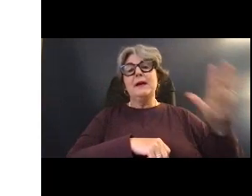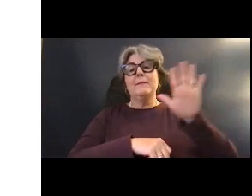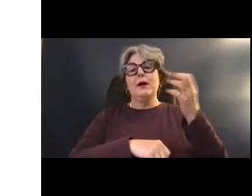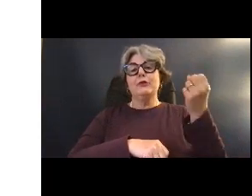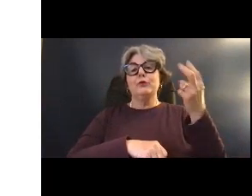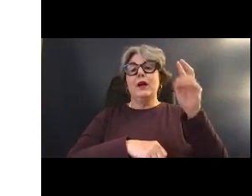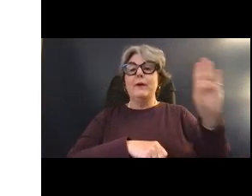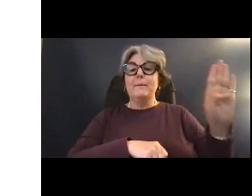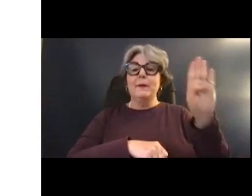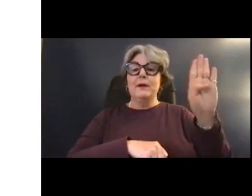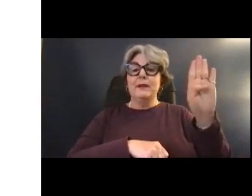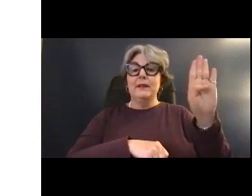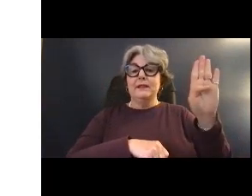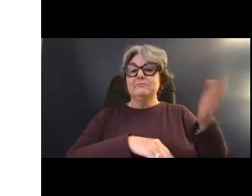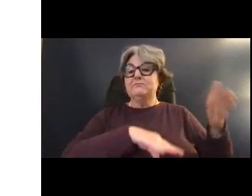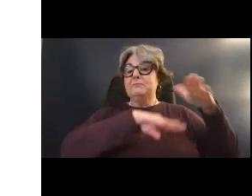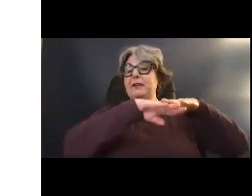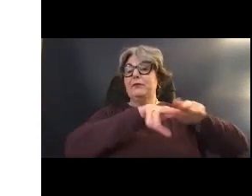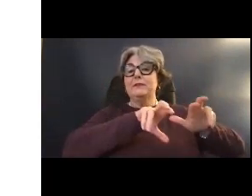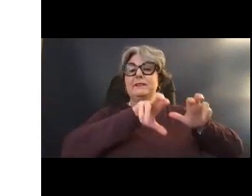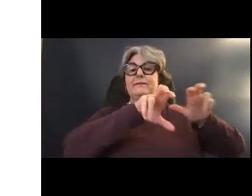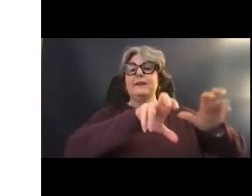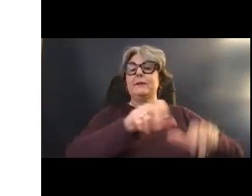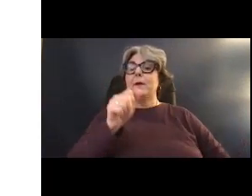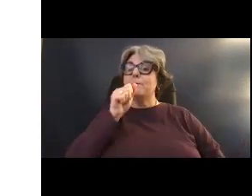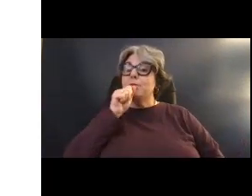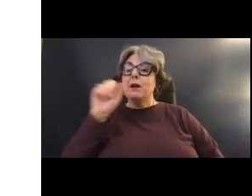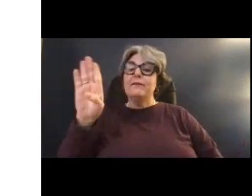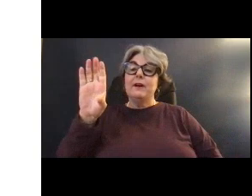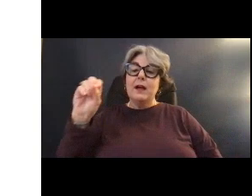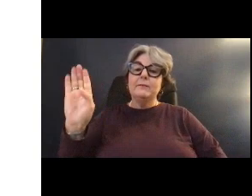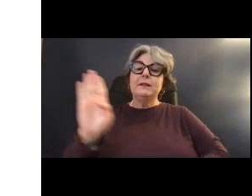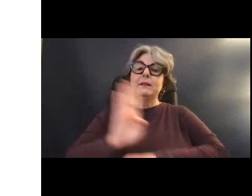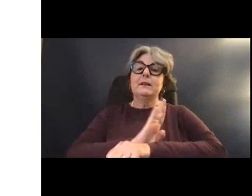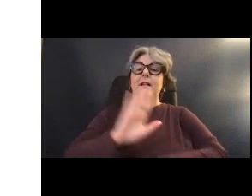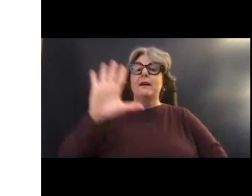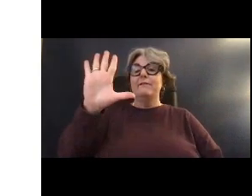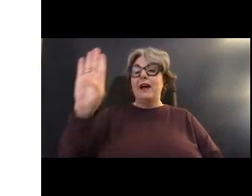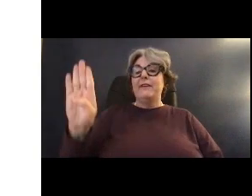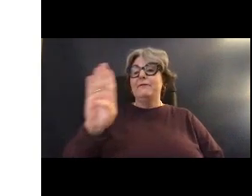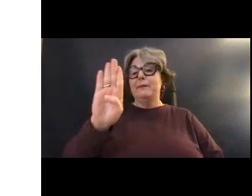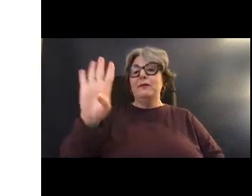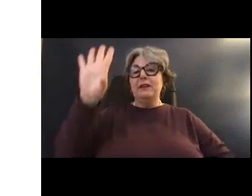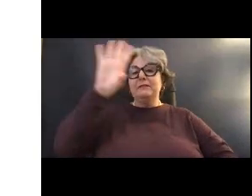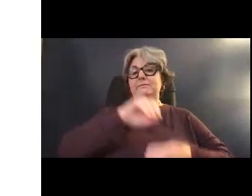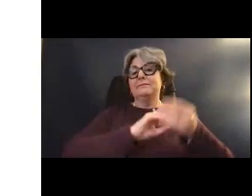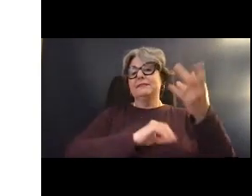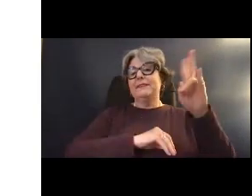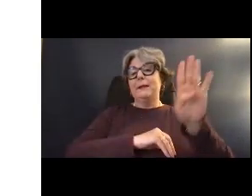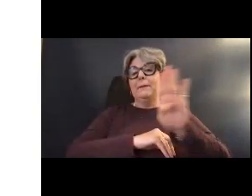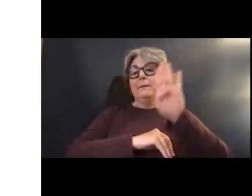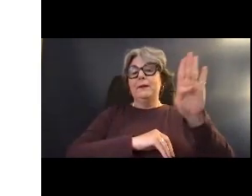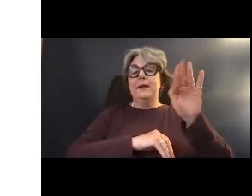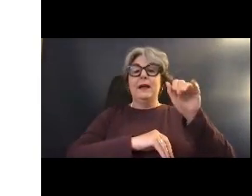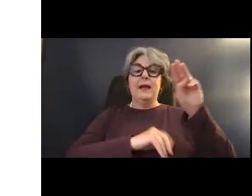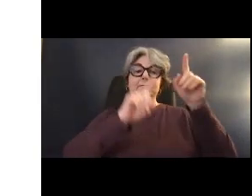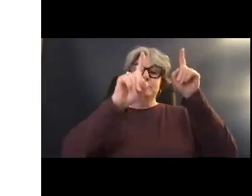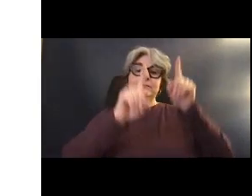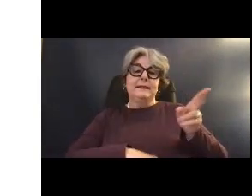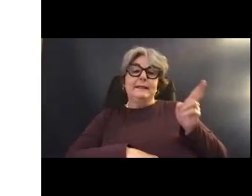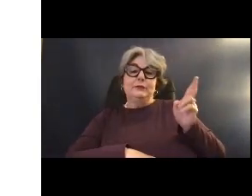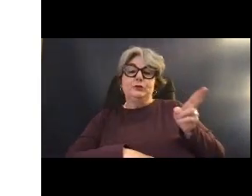billion in increased investments, and private sector innovation sprints more than $5 billion. Aim for Climate has formed a